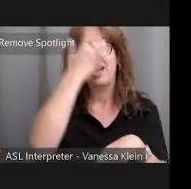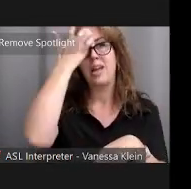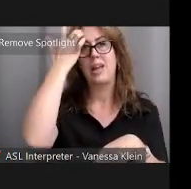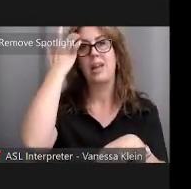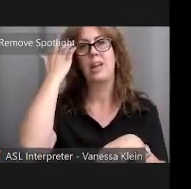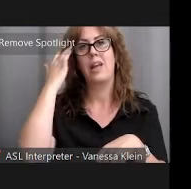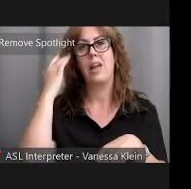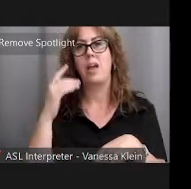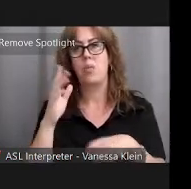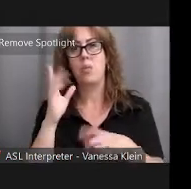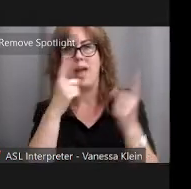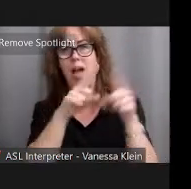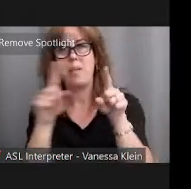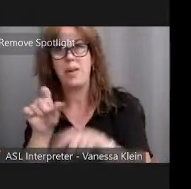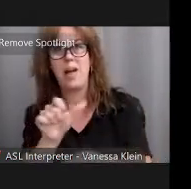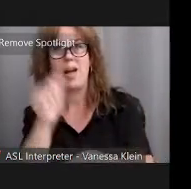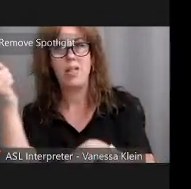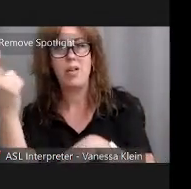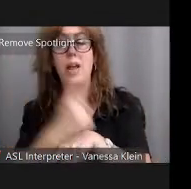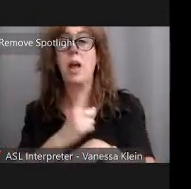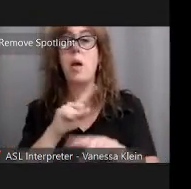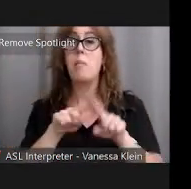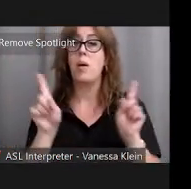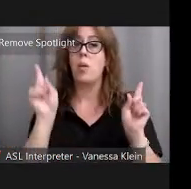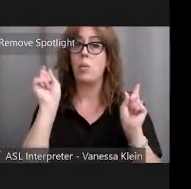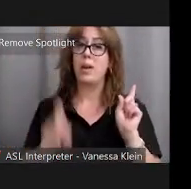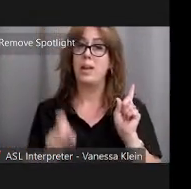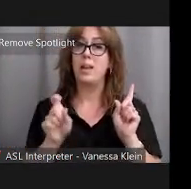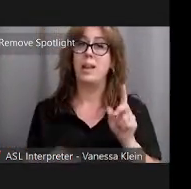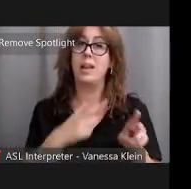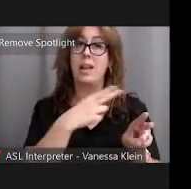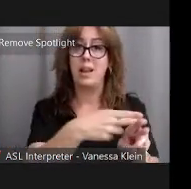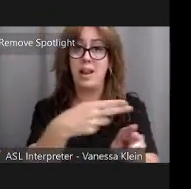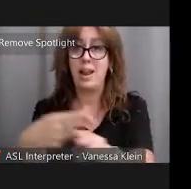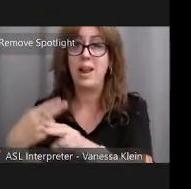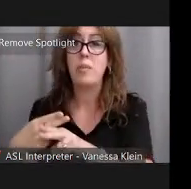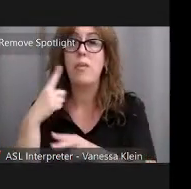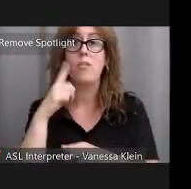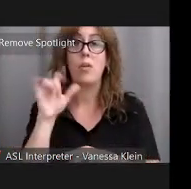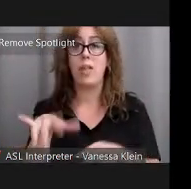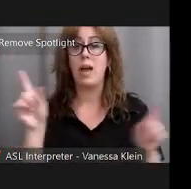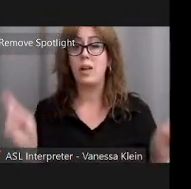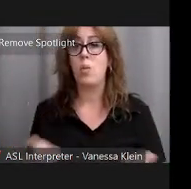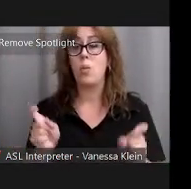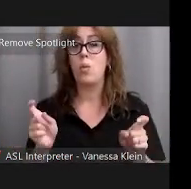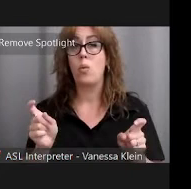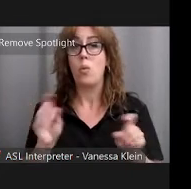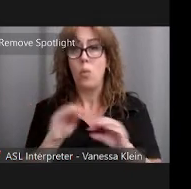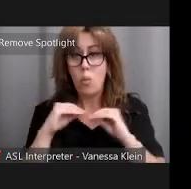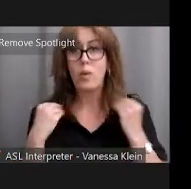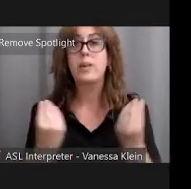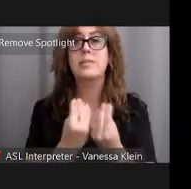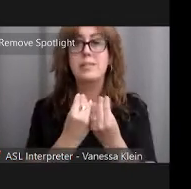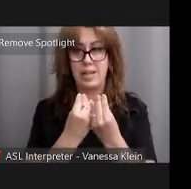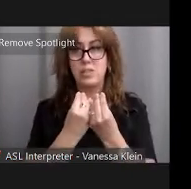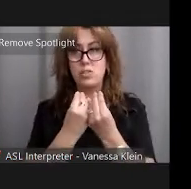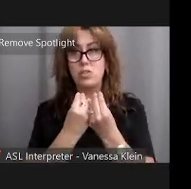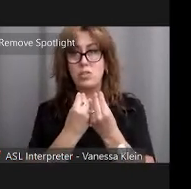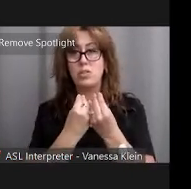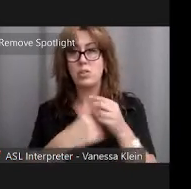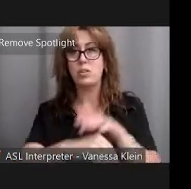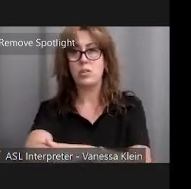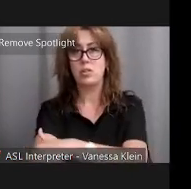needed a name for our organisation that sat over all of these individual events. And at the time, we were